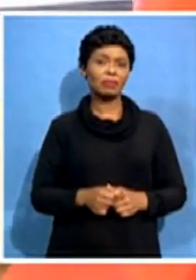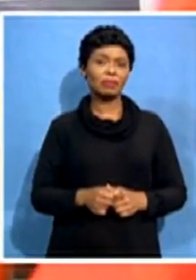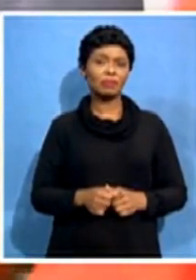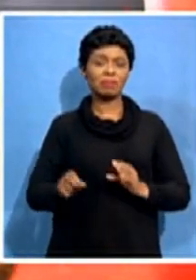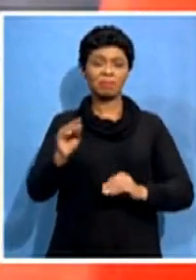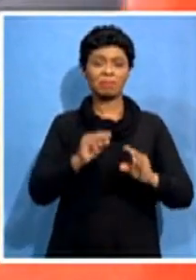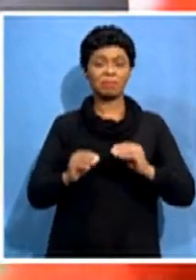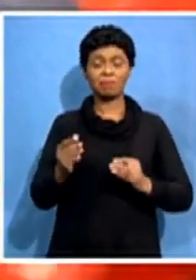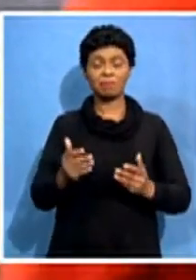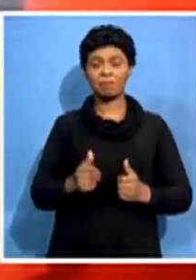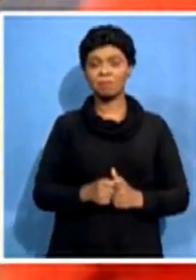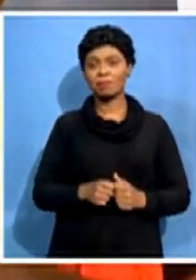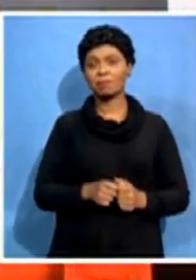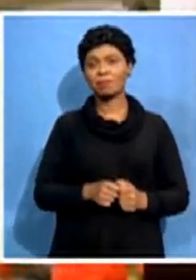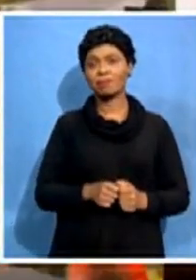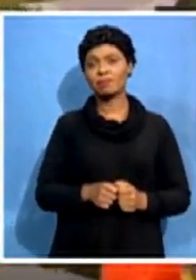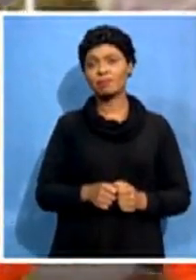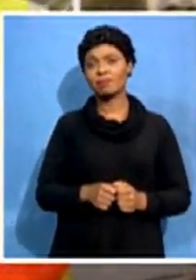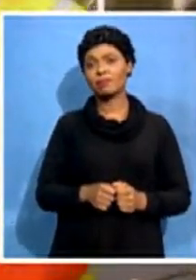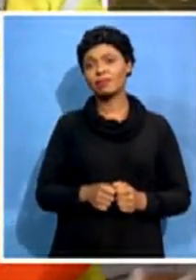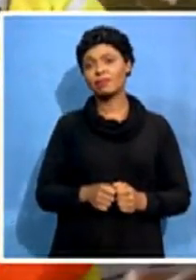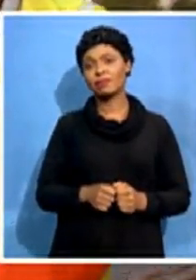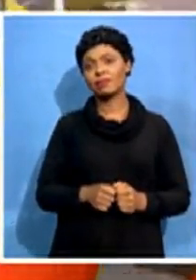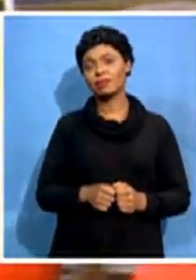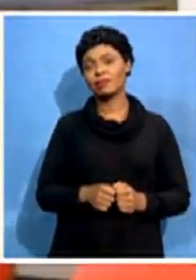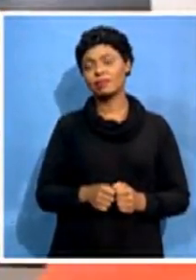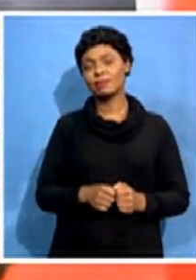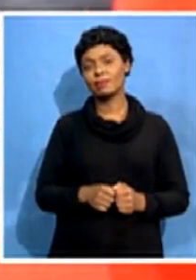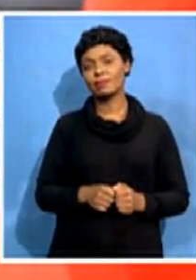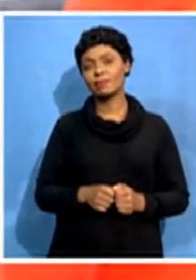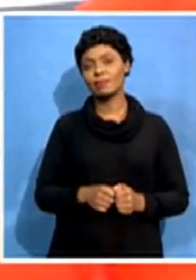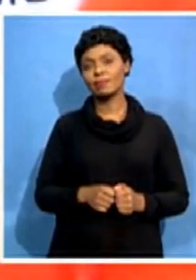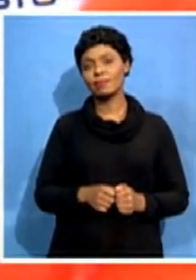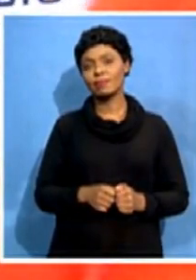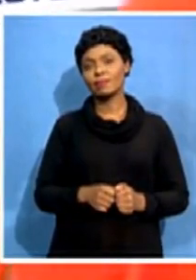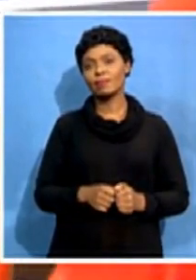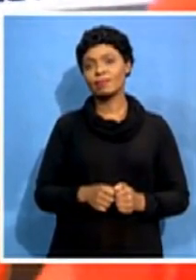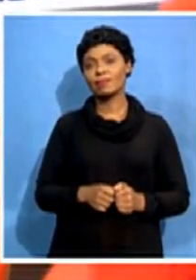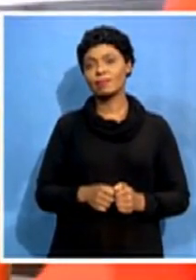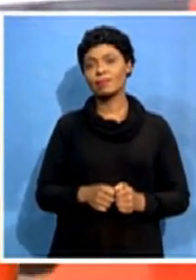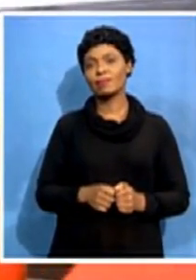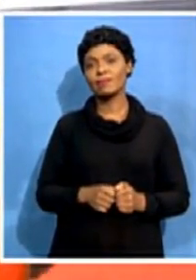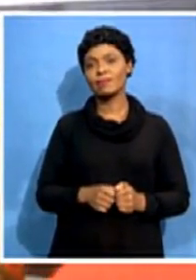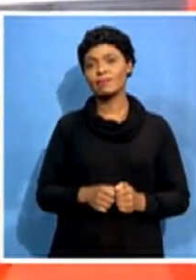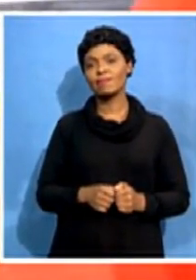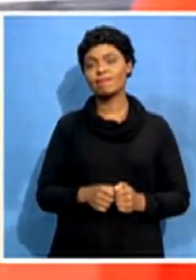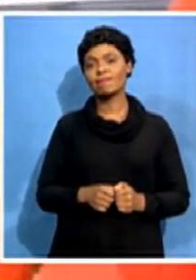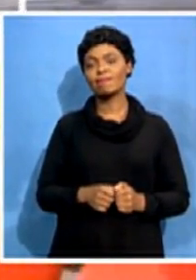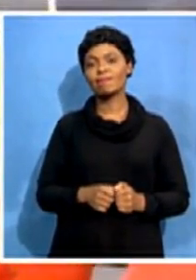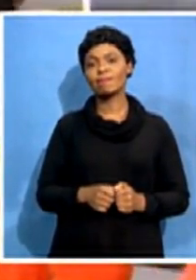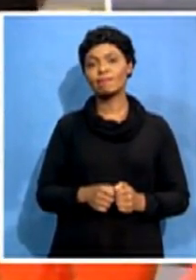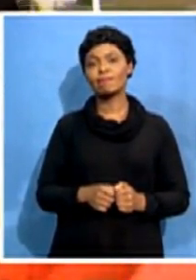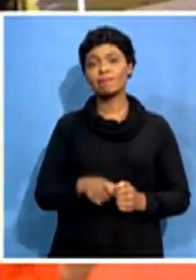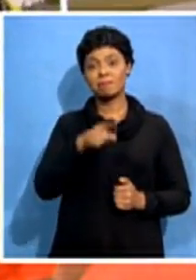What have you lots done? of there's lots What have of you It's a done? huge project, Mr. President. It's huge. It's That's a lots of massive Different, project. massive project. there's lots of first you will